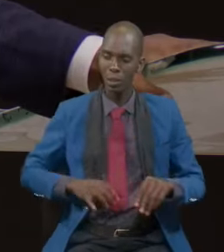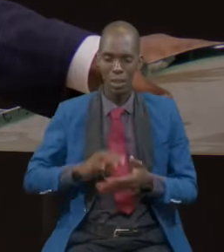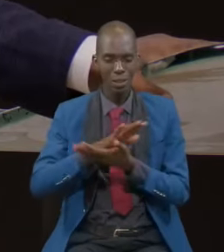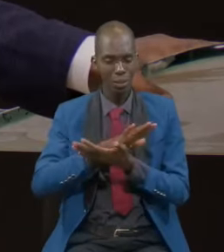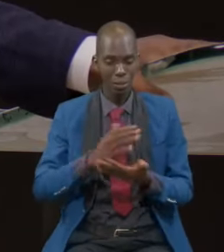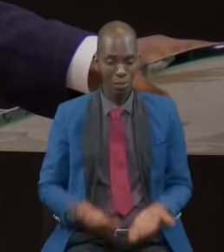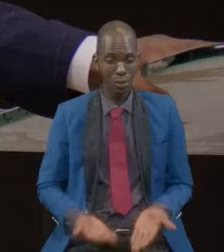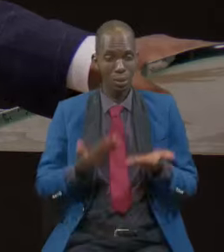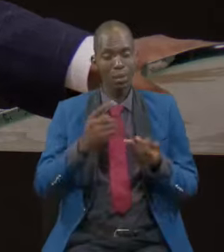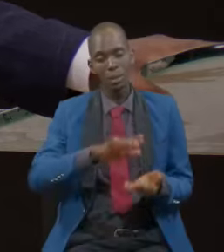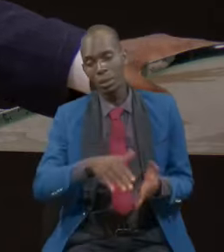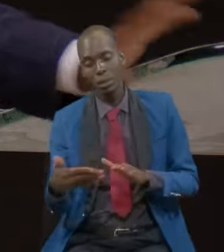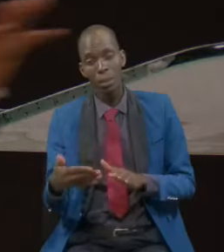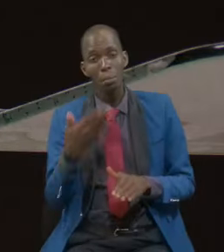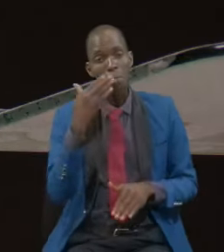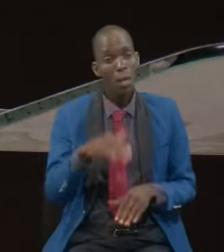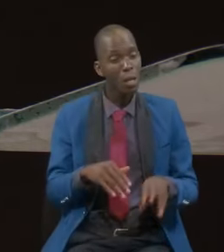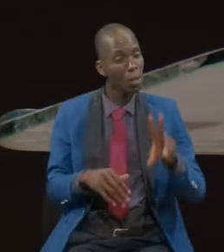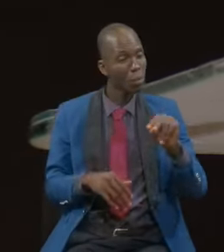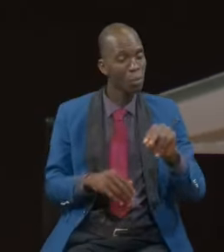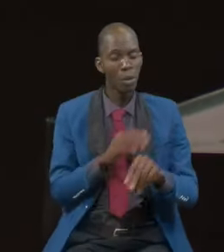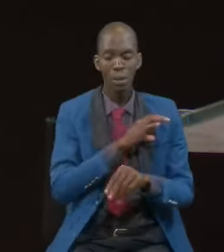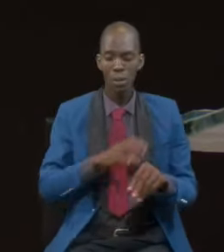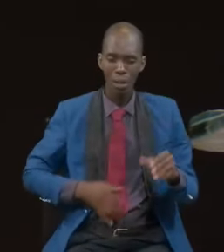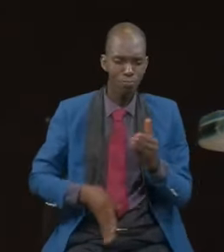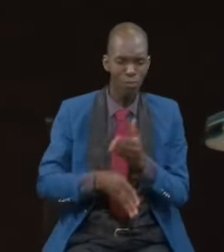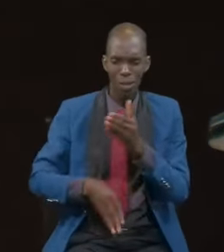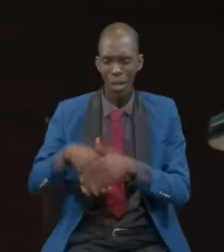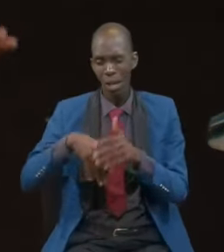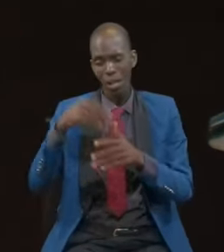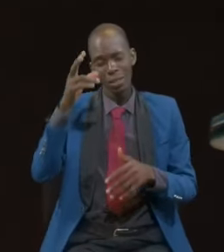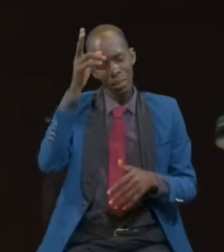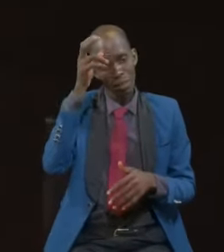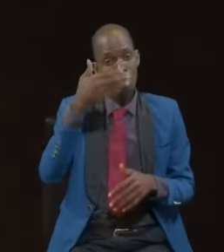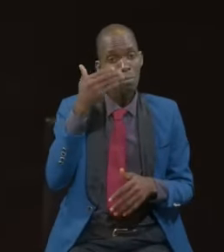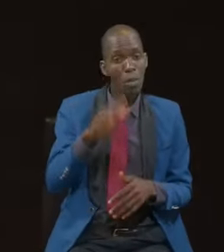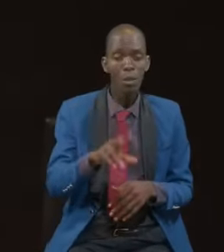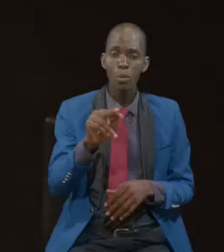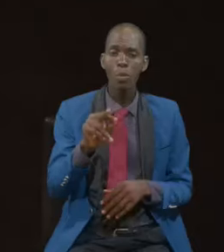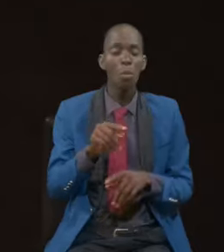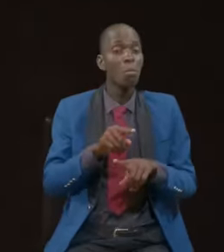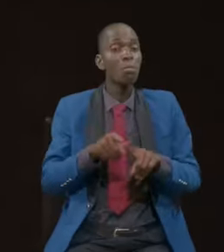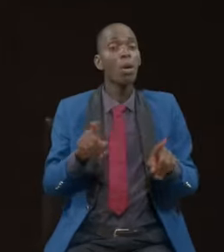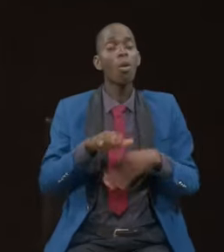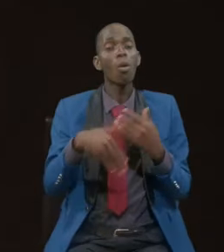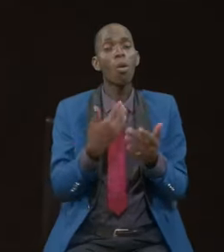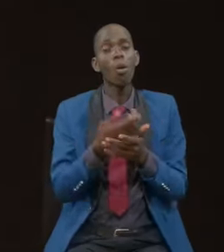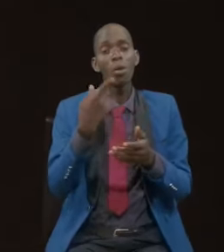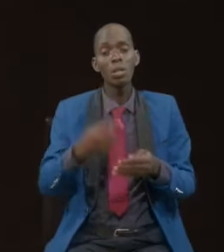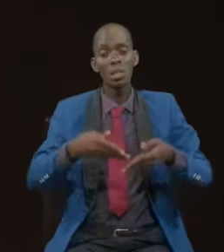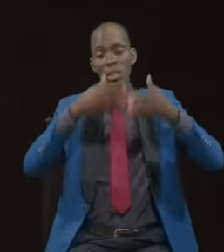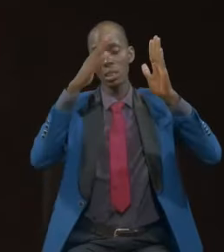cast out devils. But all those Pharisees, what concerned them about